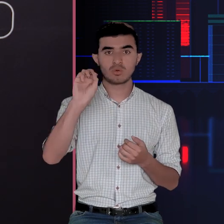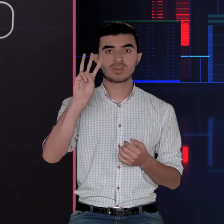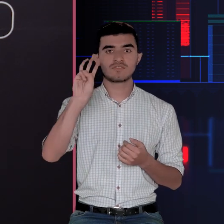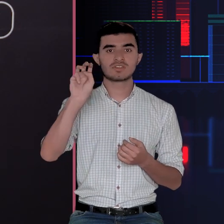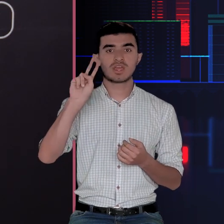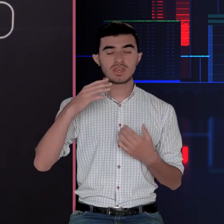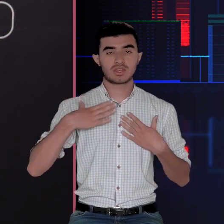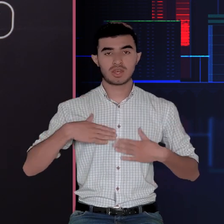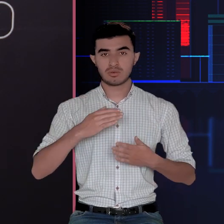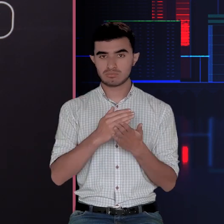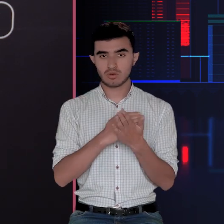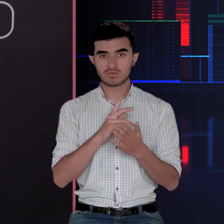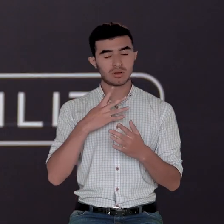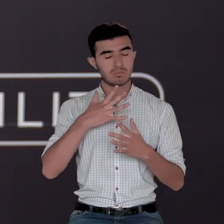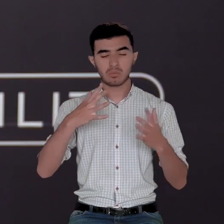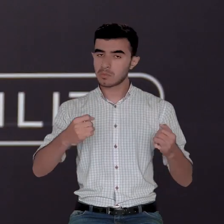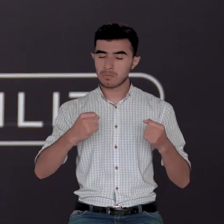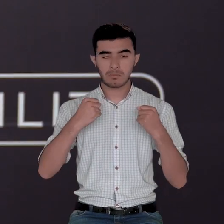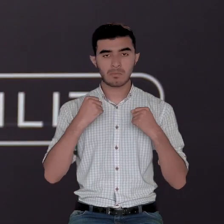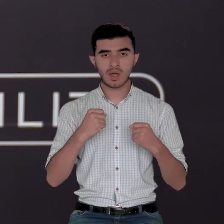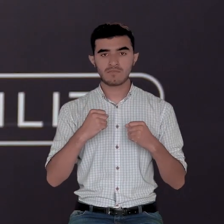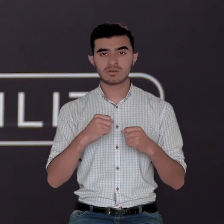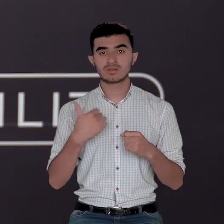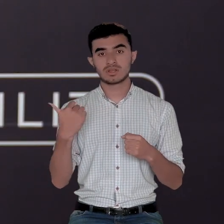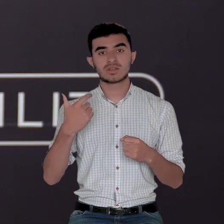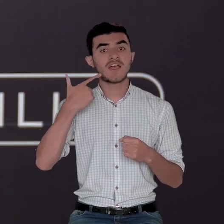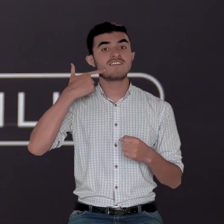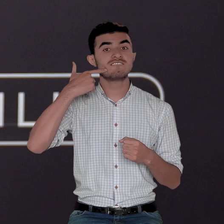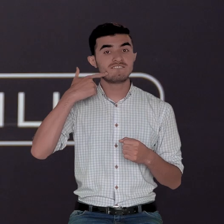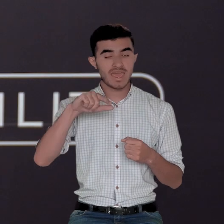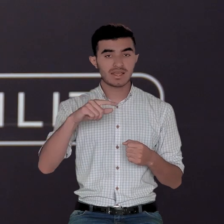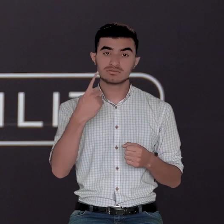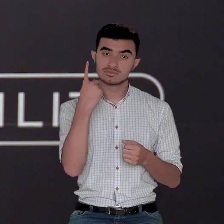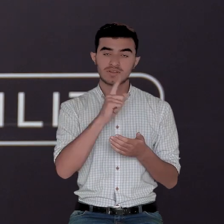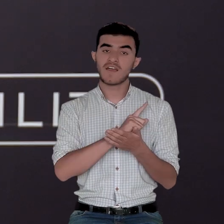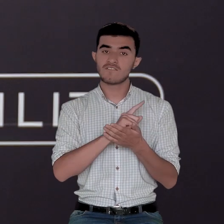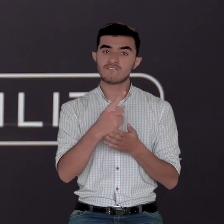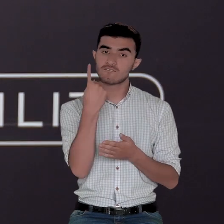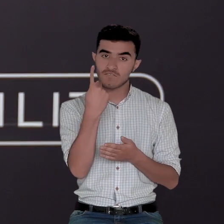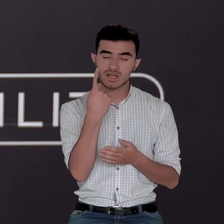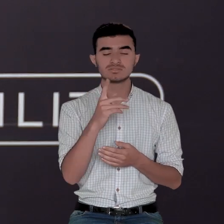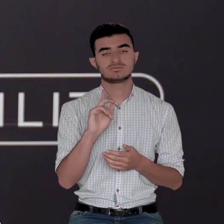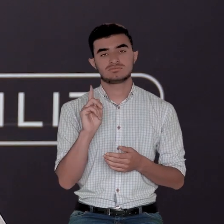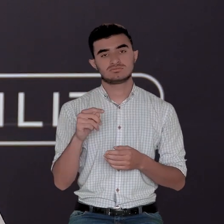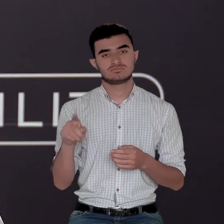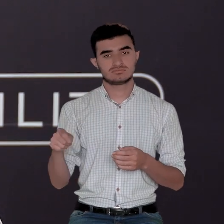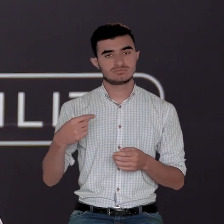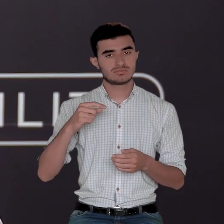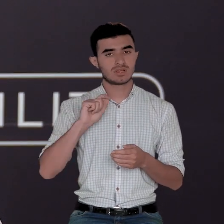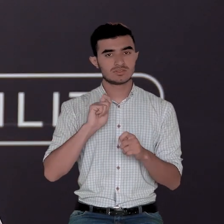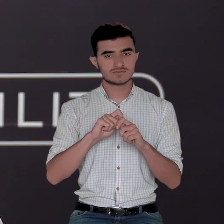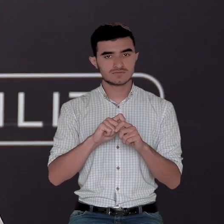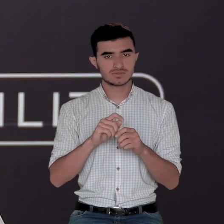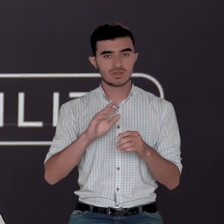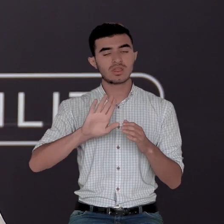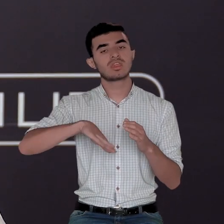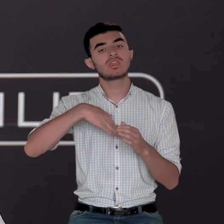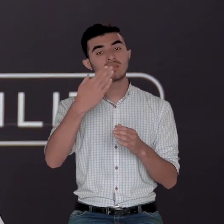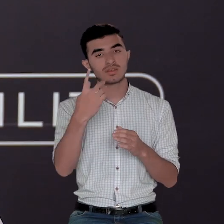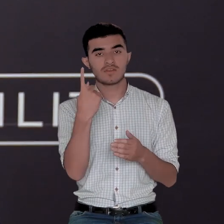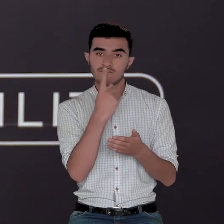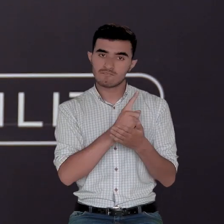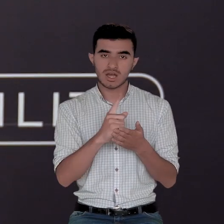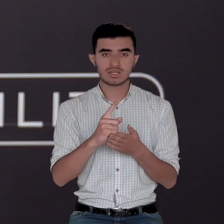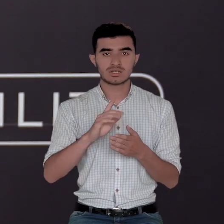done once a week. It's not, it's one of those non-invasive therapies where we do not